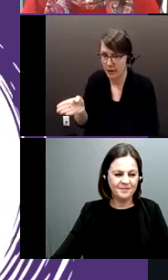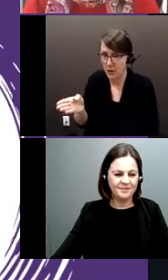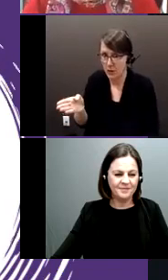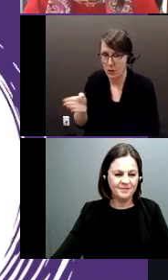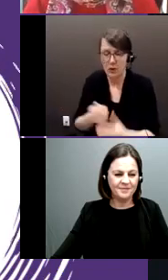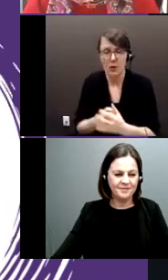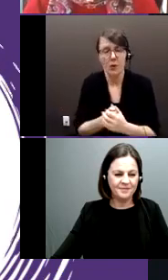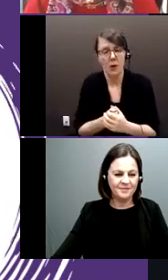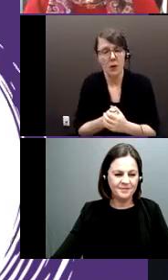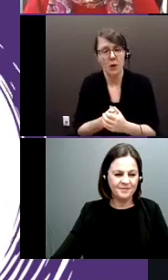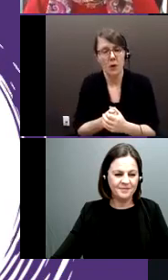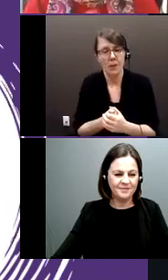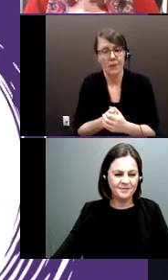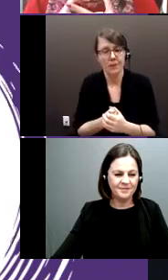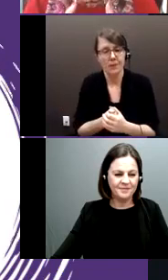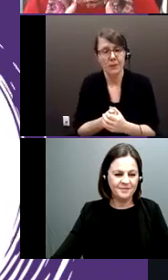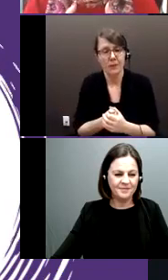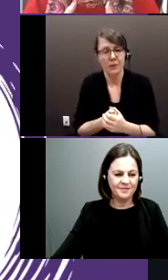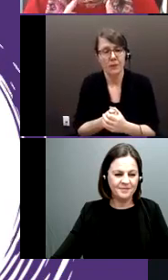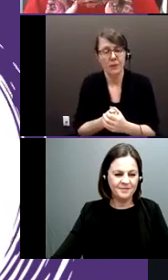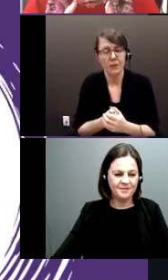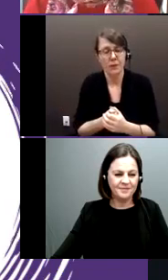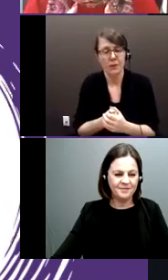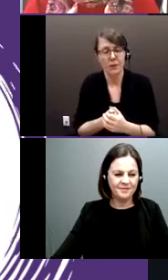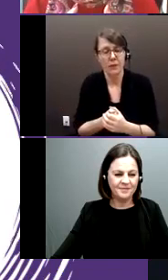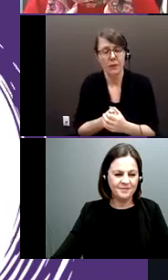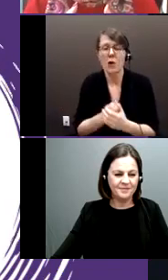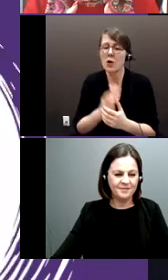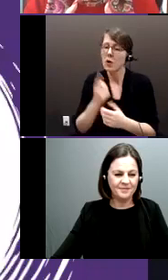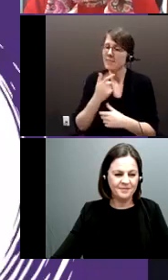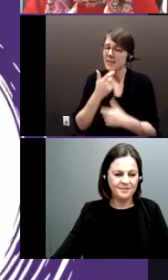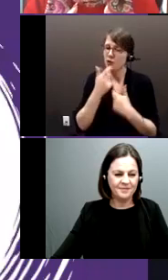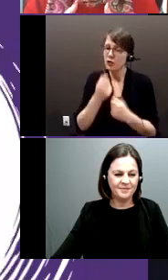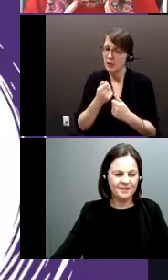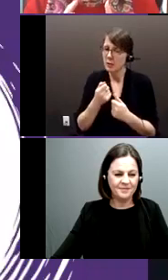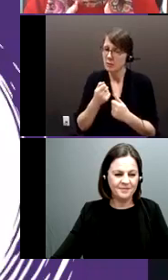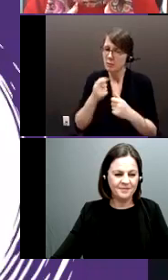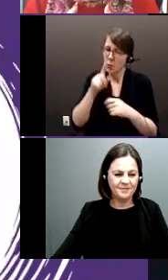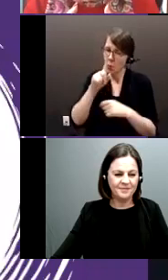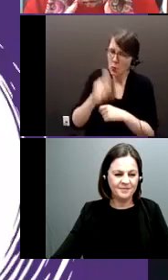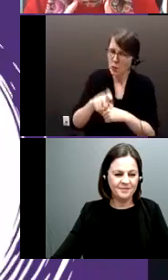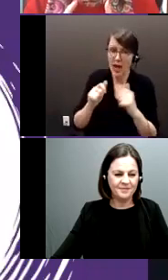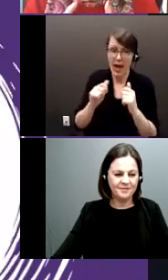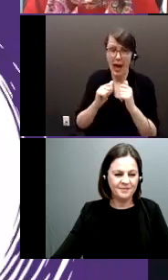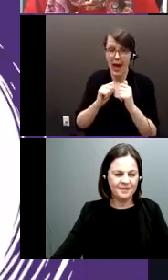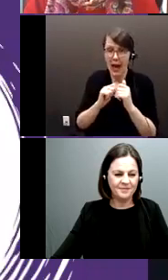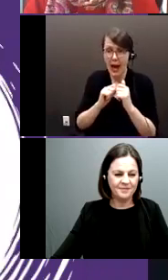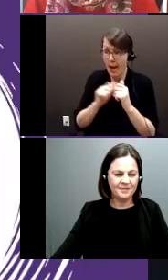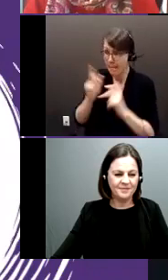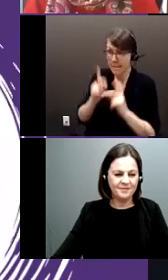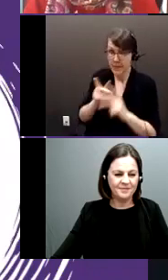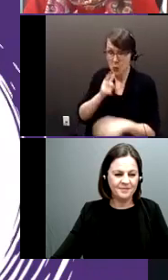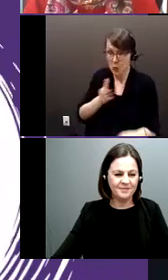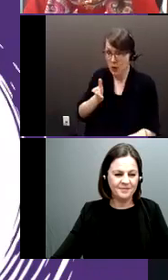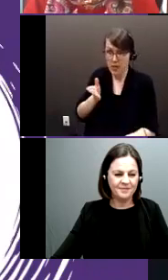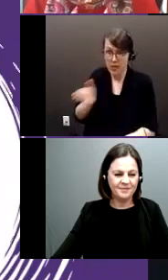And how do folks talk about it? This to me is the big question. How do the folks that it is happening